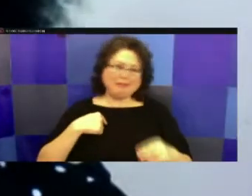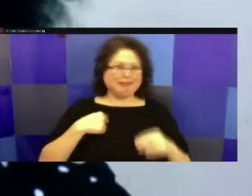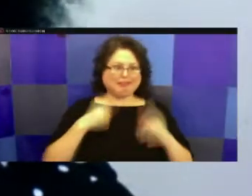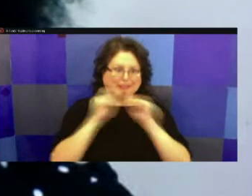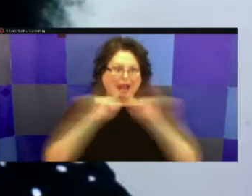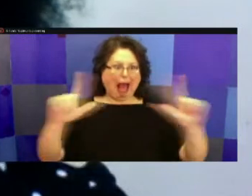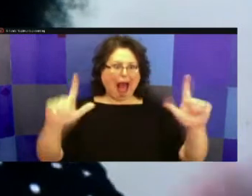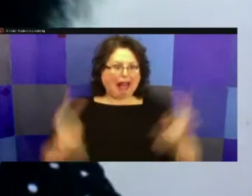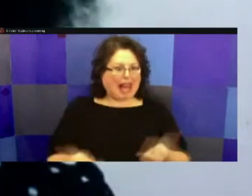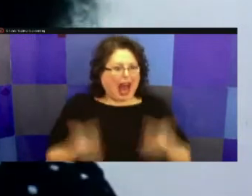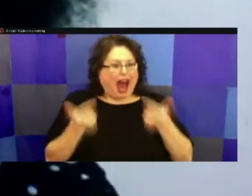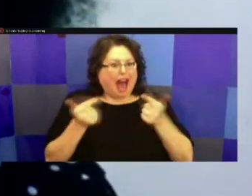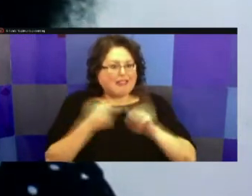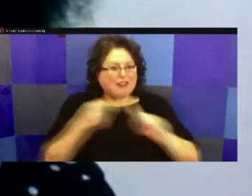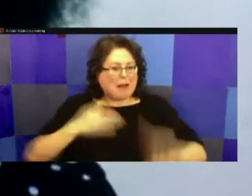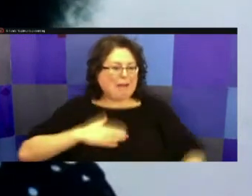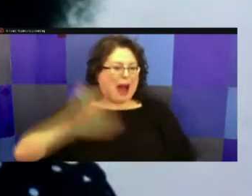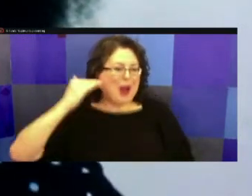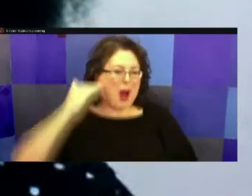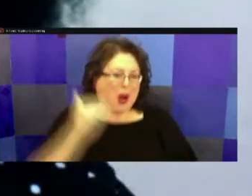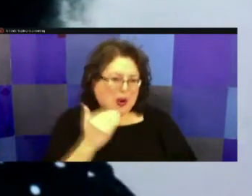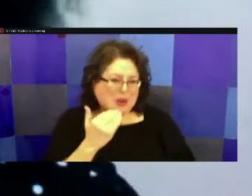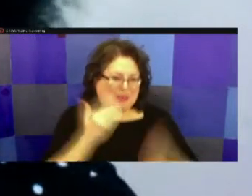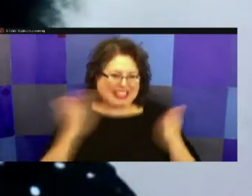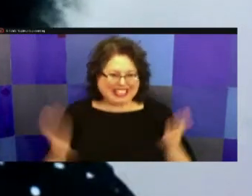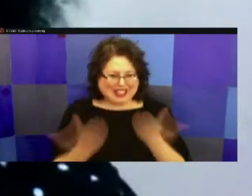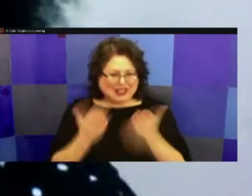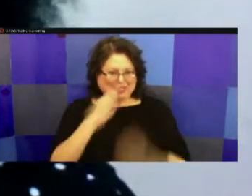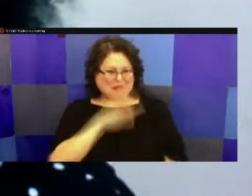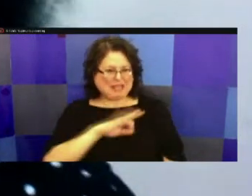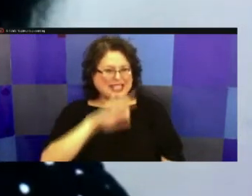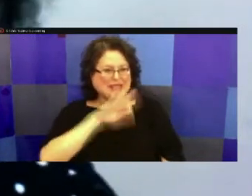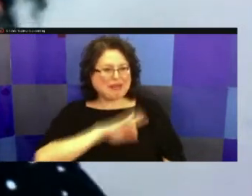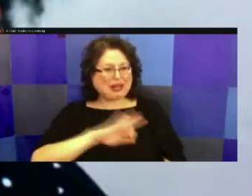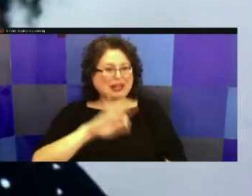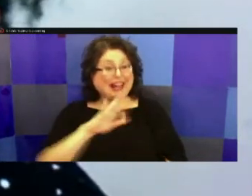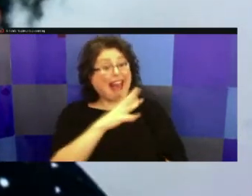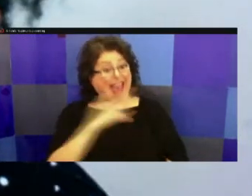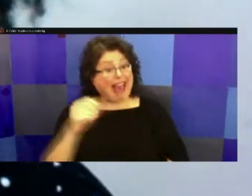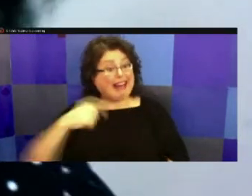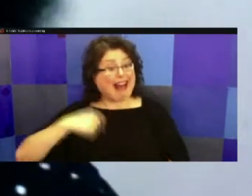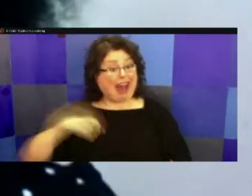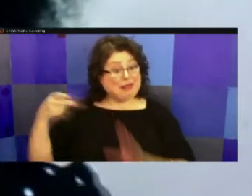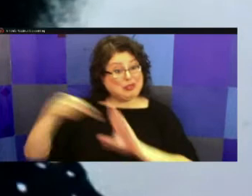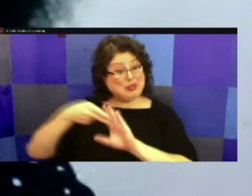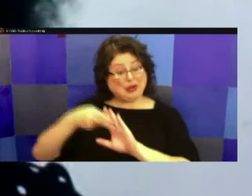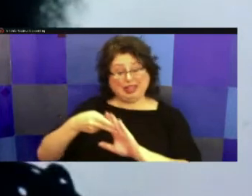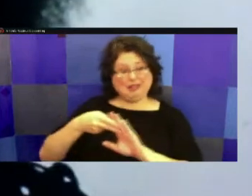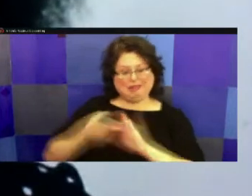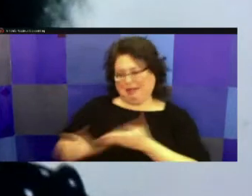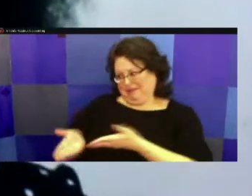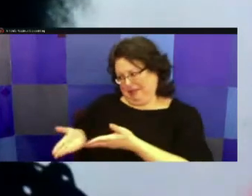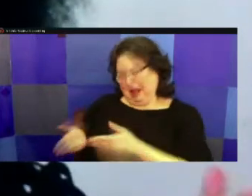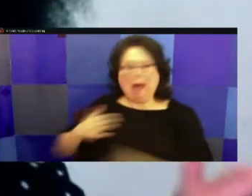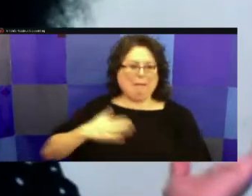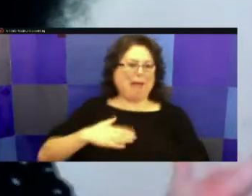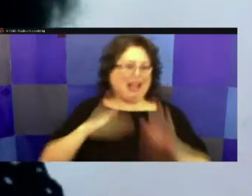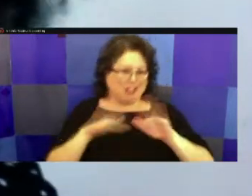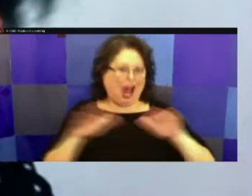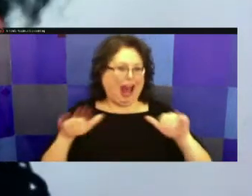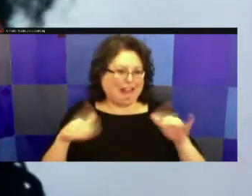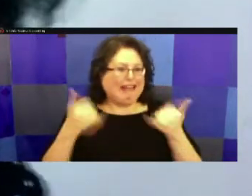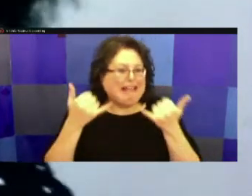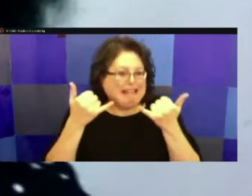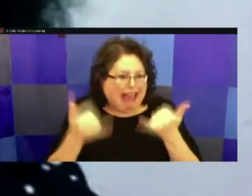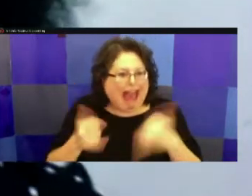live from my home in Pittsburgh, and I am joined by my child who is now having their